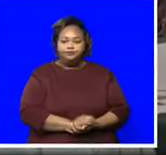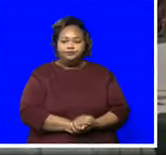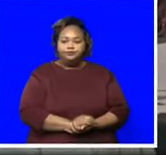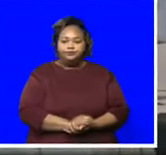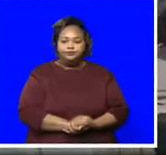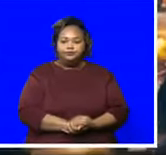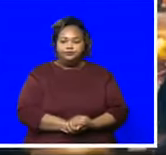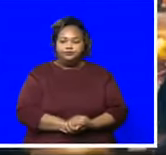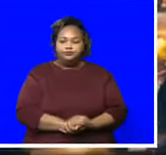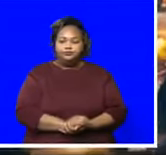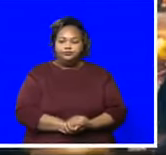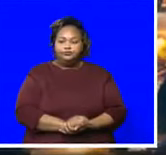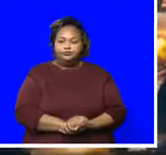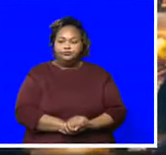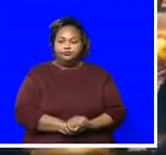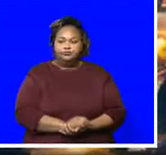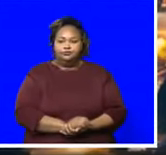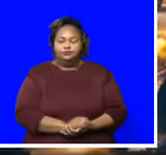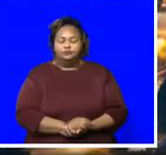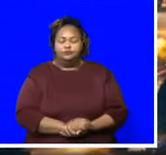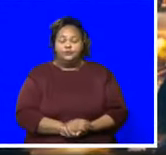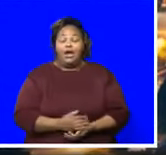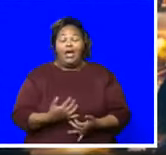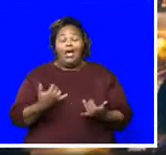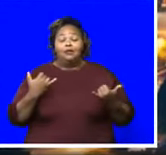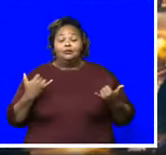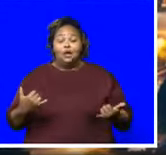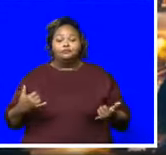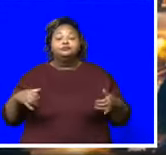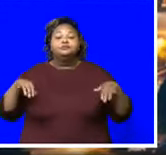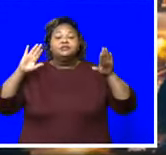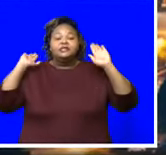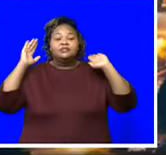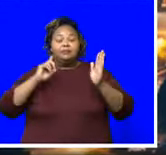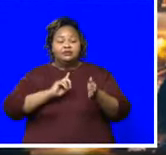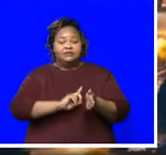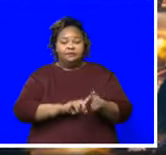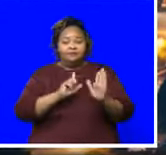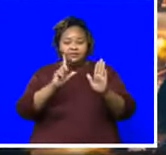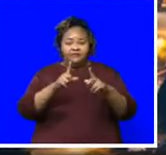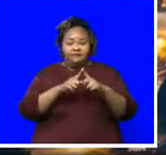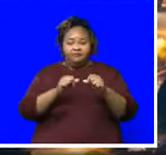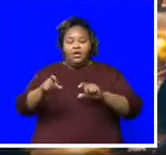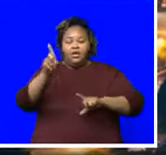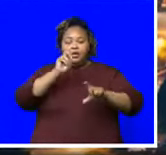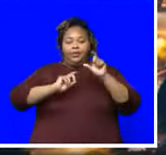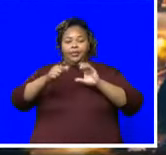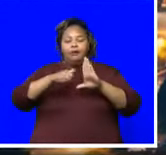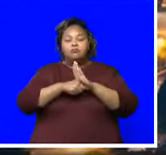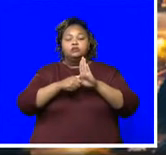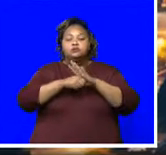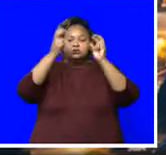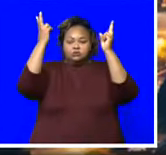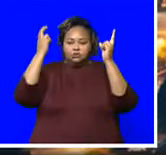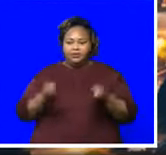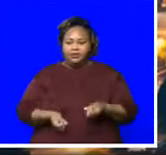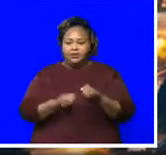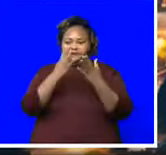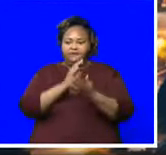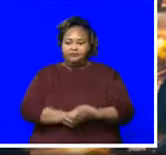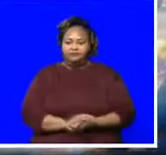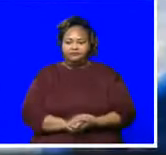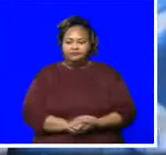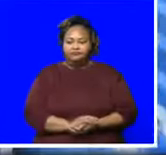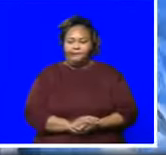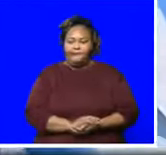ezulwini. Masala mahle ngaletha stepets etensimbi esikhombisa kanzeke singakahambe asiphinde sibuke nathi bedamba phambili kulolu suku